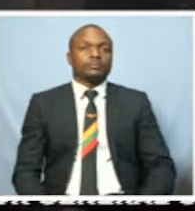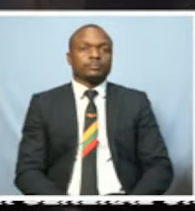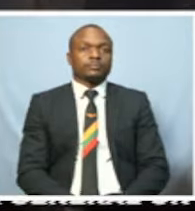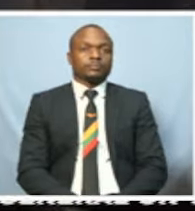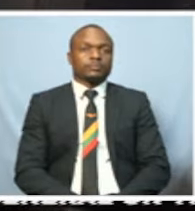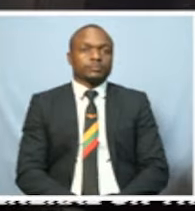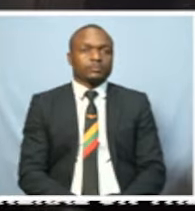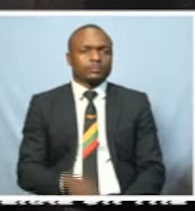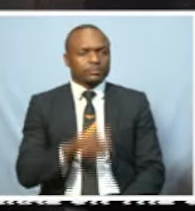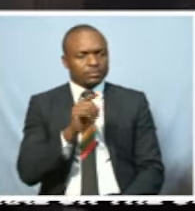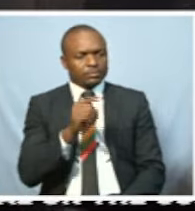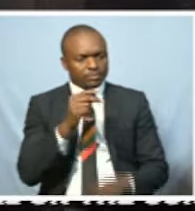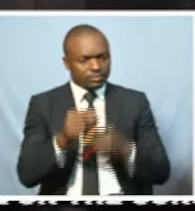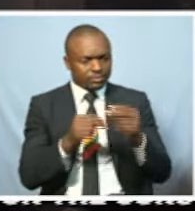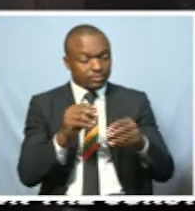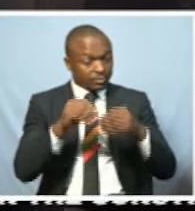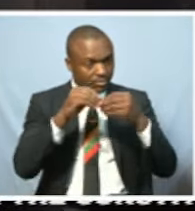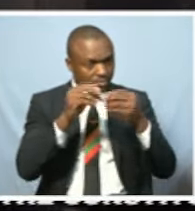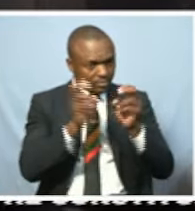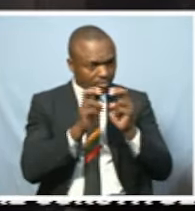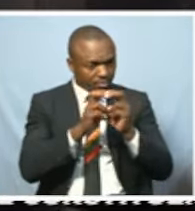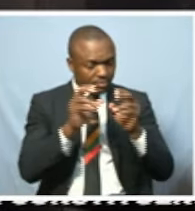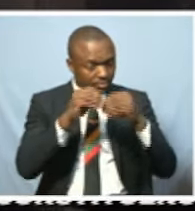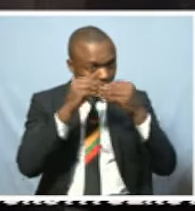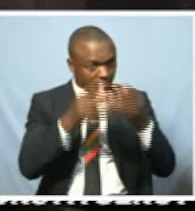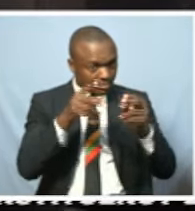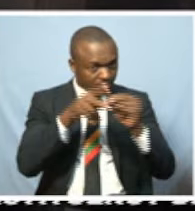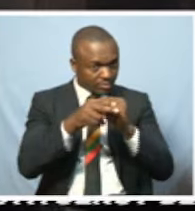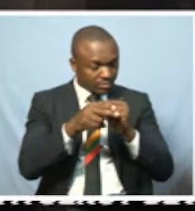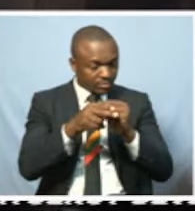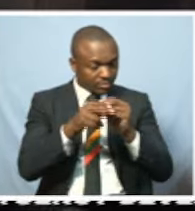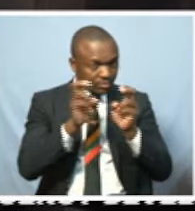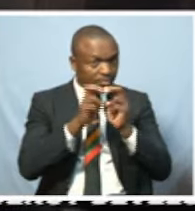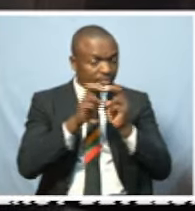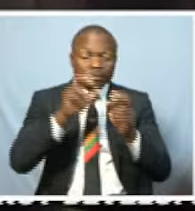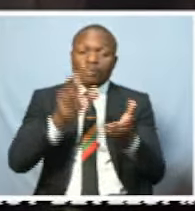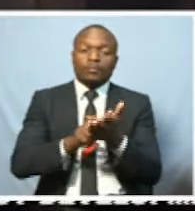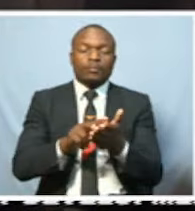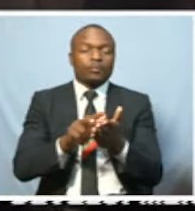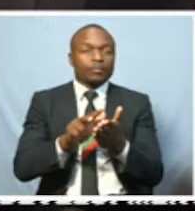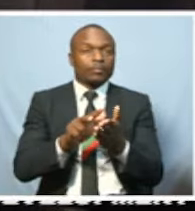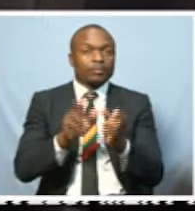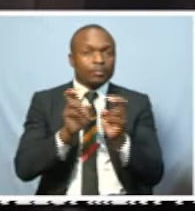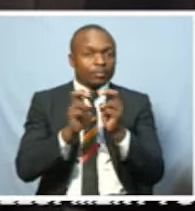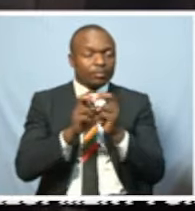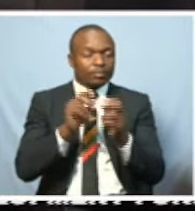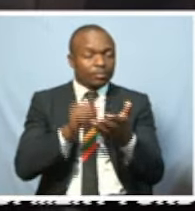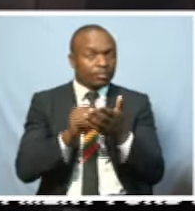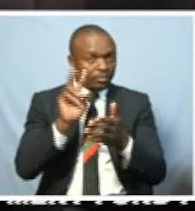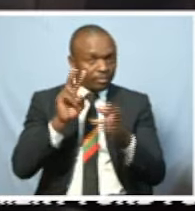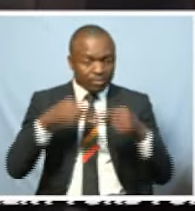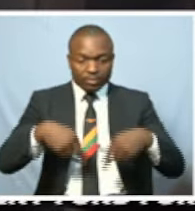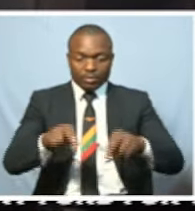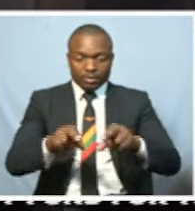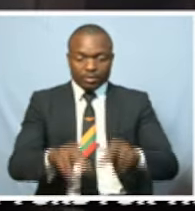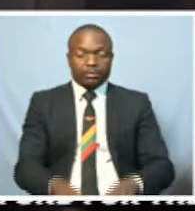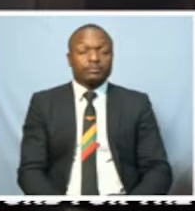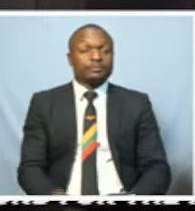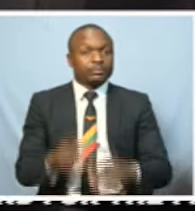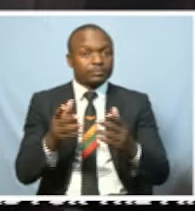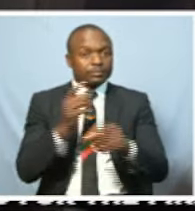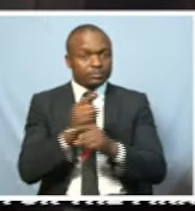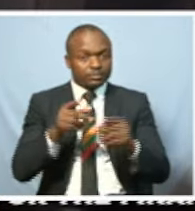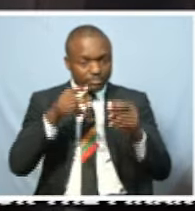What do you mean? Award was terminated. Did the contractor sign a contract for these two roads, or you